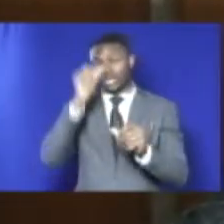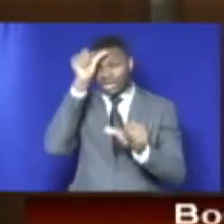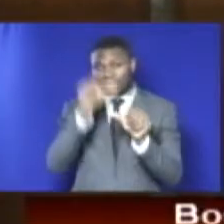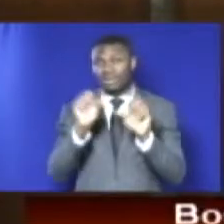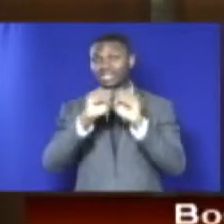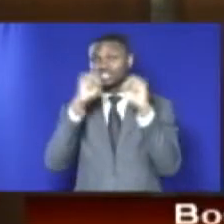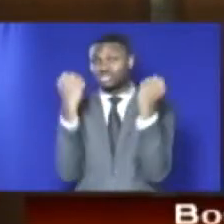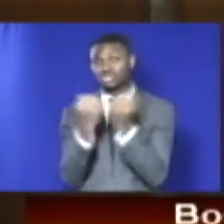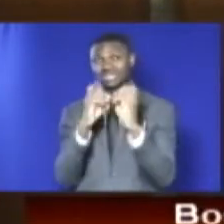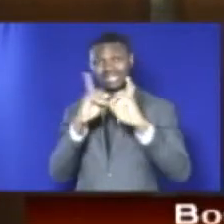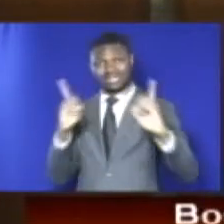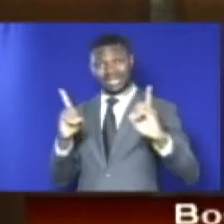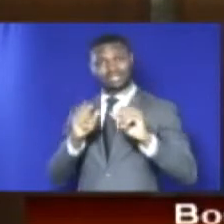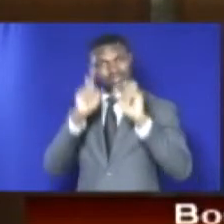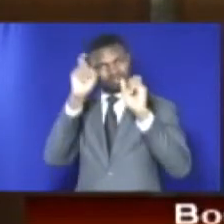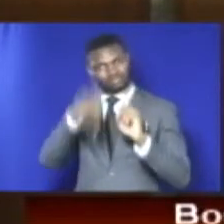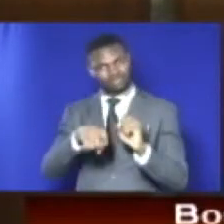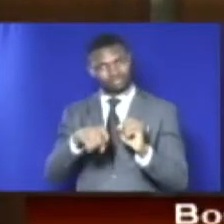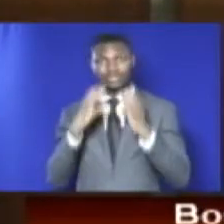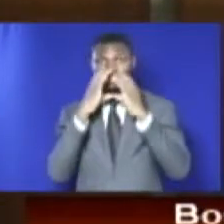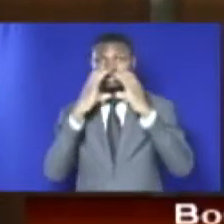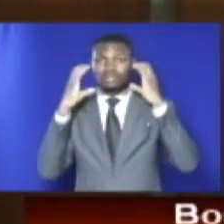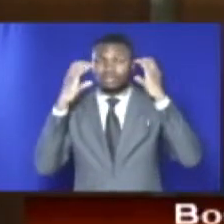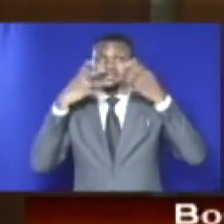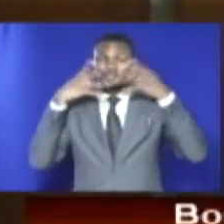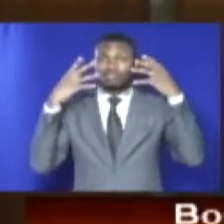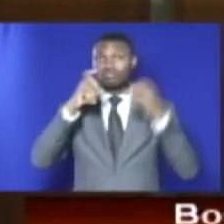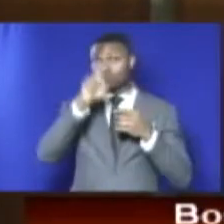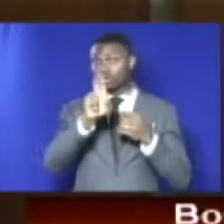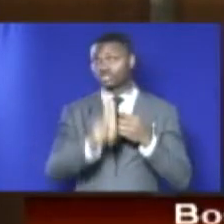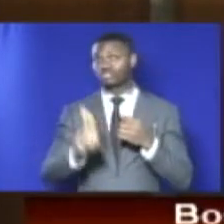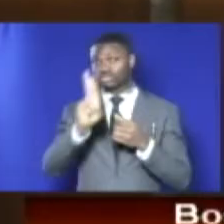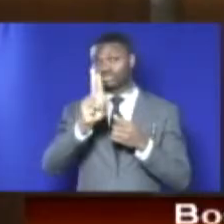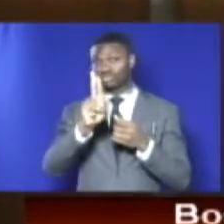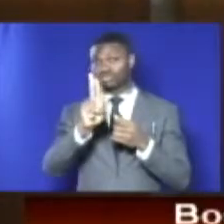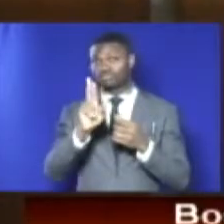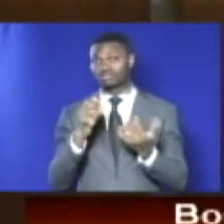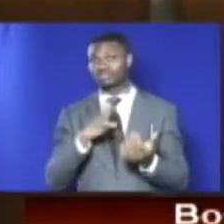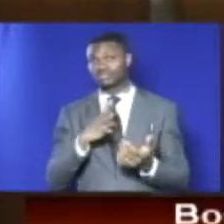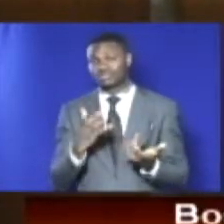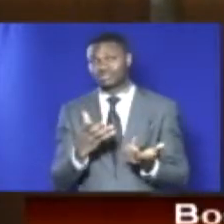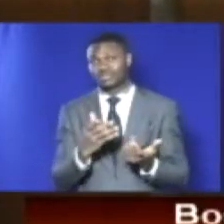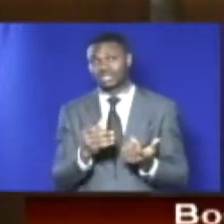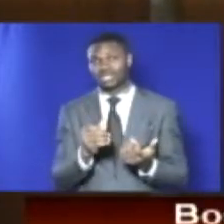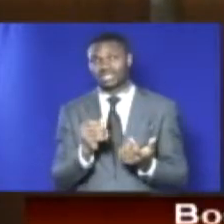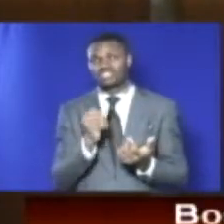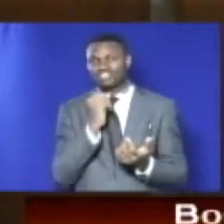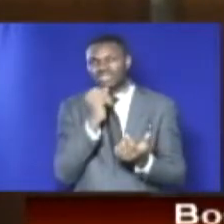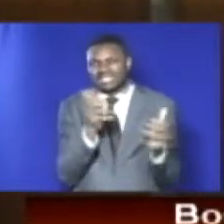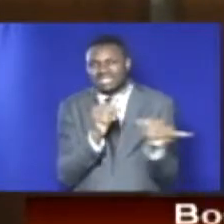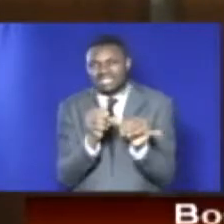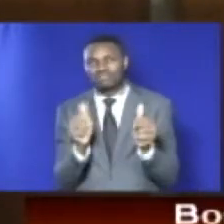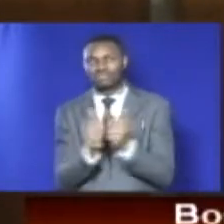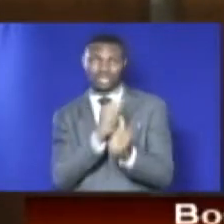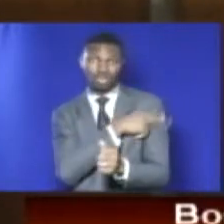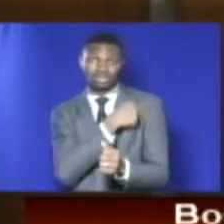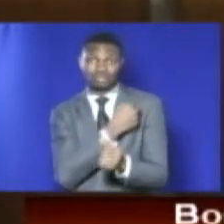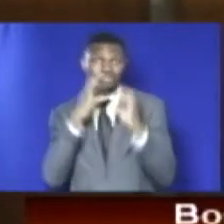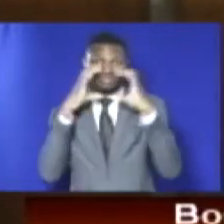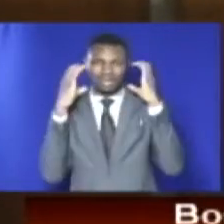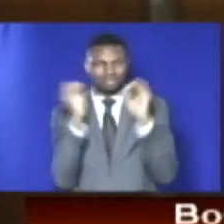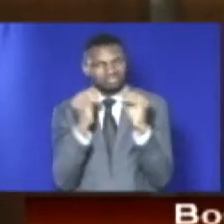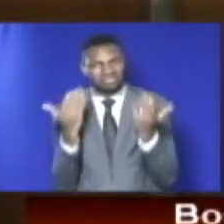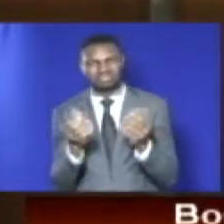distancing, wearing of mask, non-pharmaceutical mask or non-medical mask